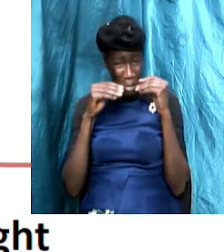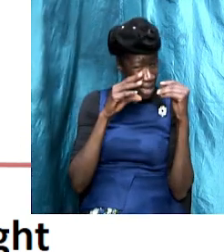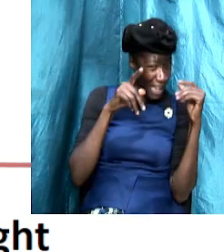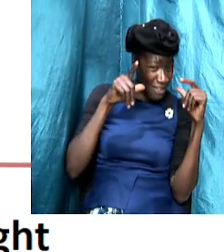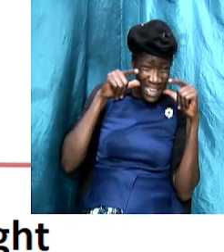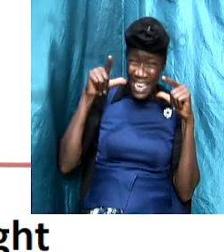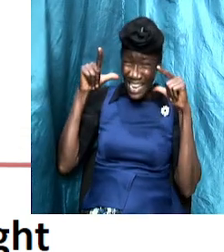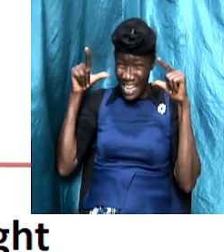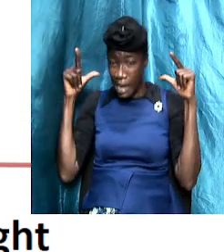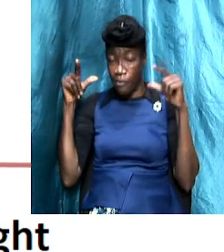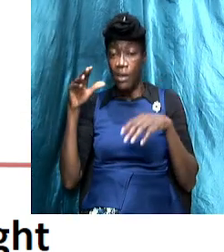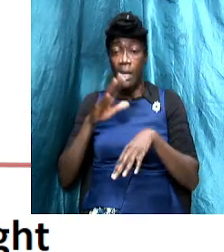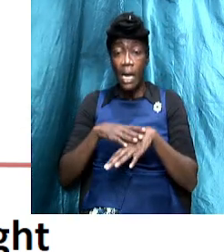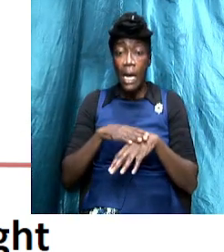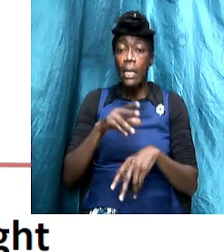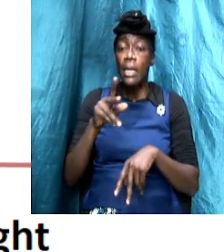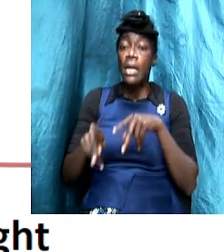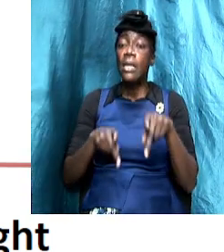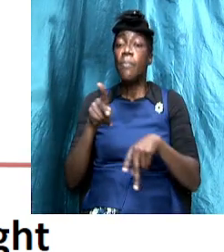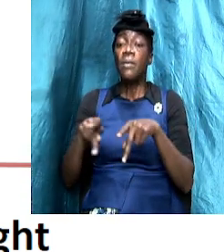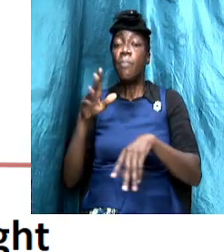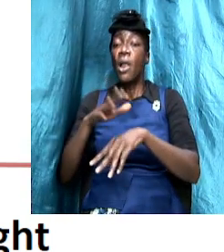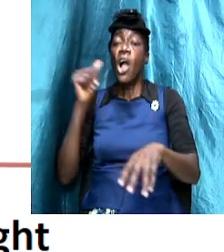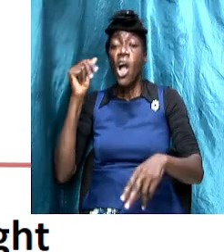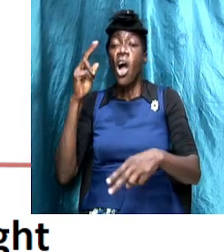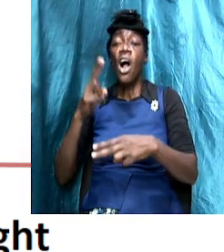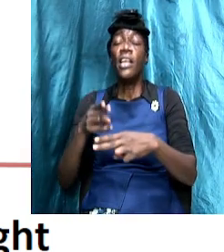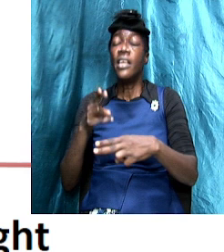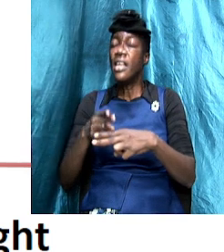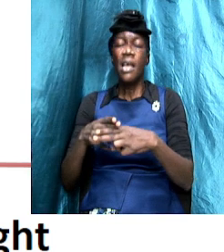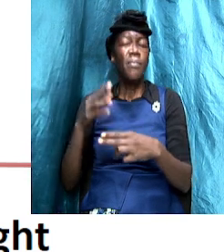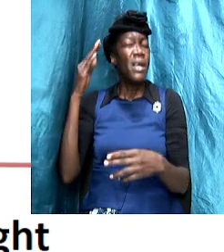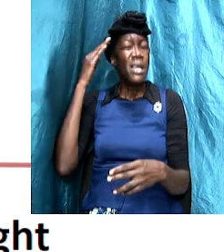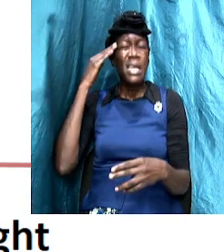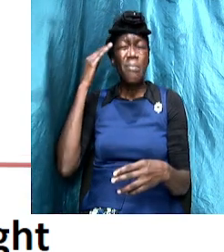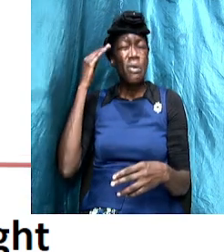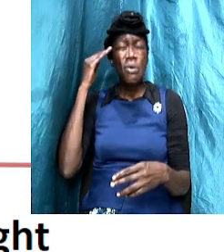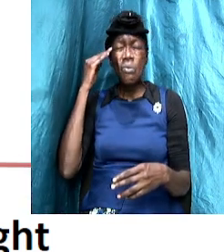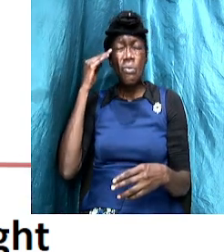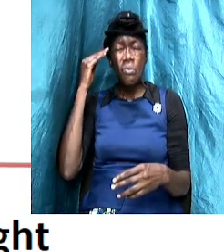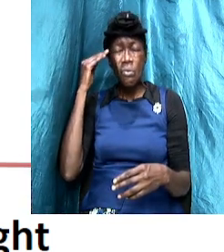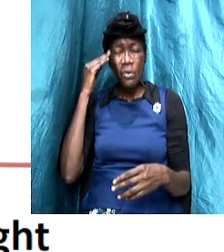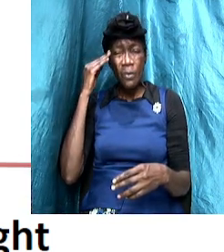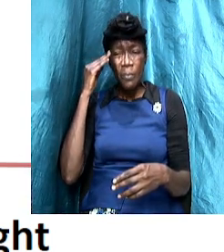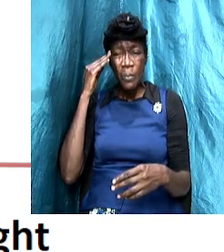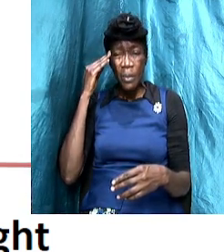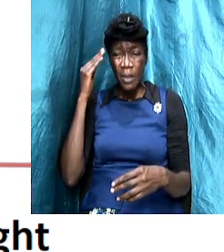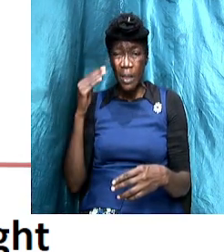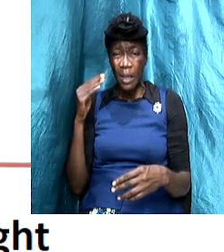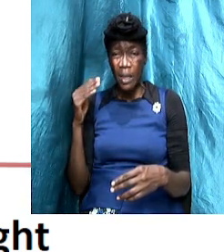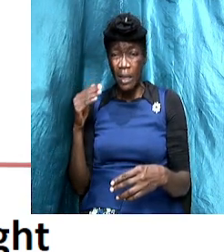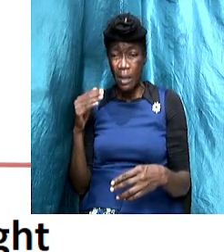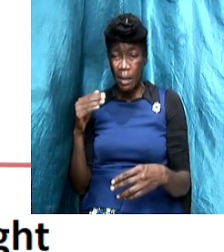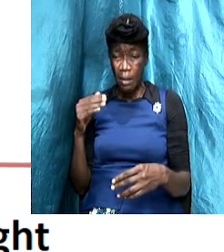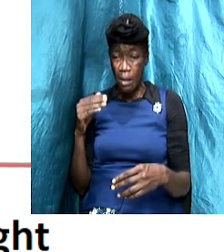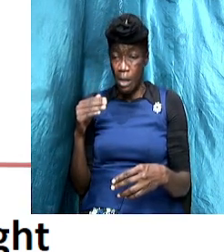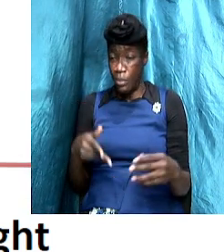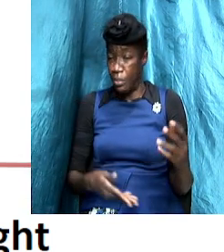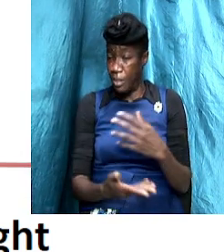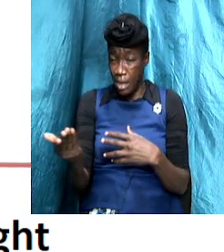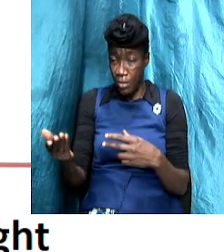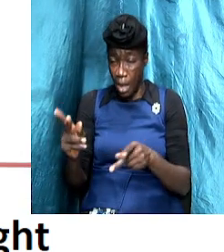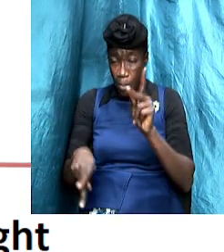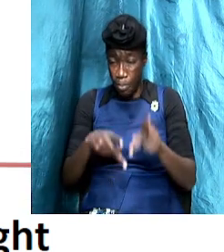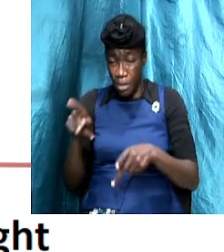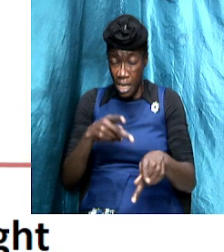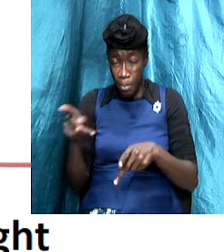its readiness to jeer and call names. It was known by its witty epigrams. In other words, these were people that